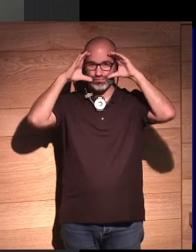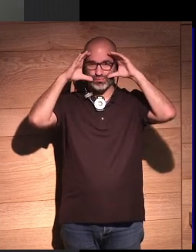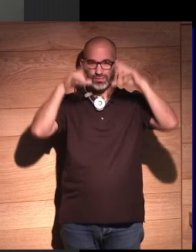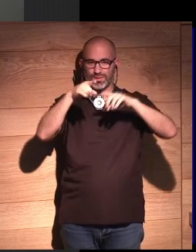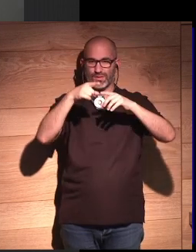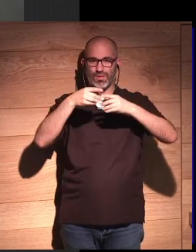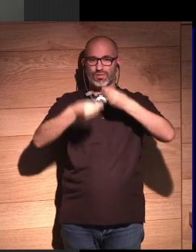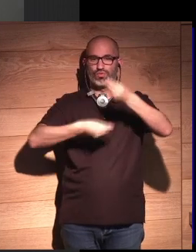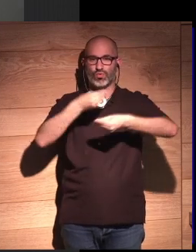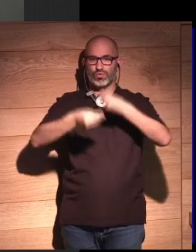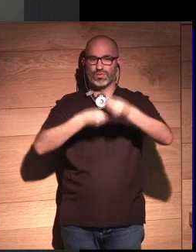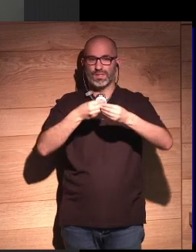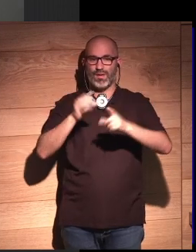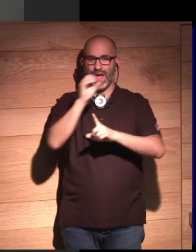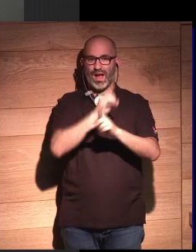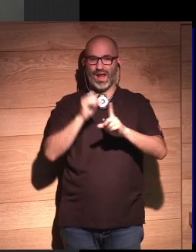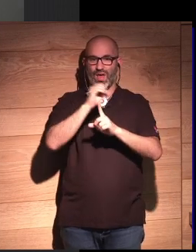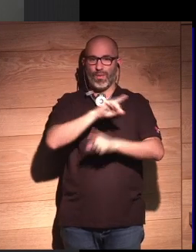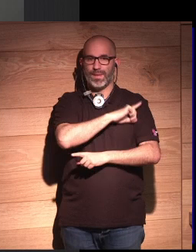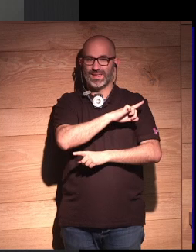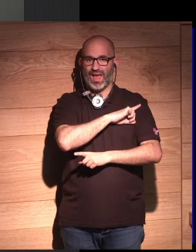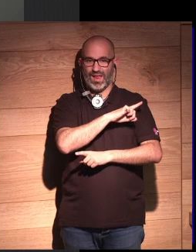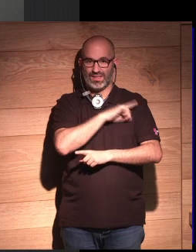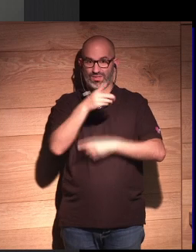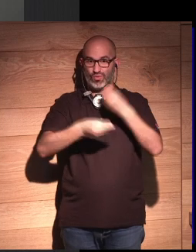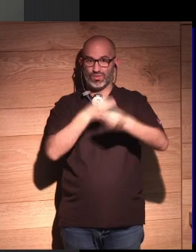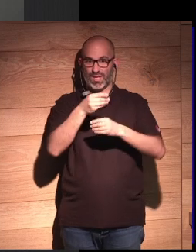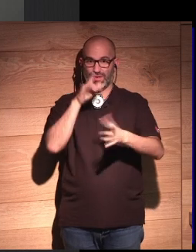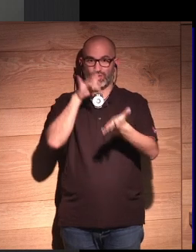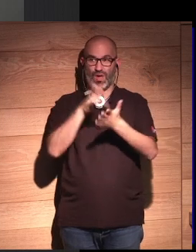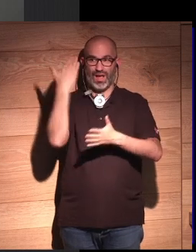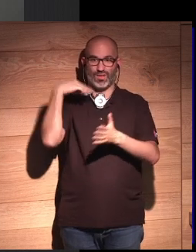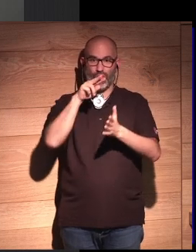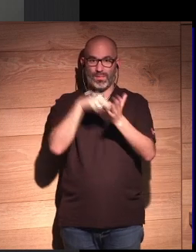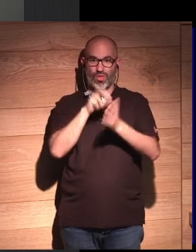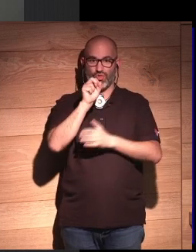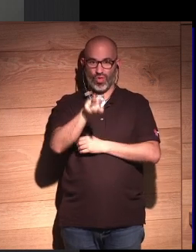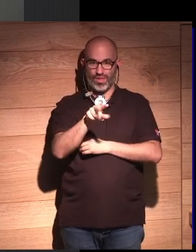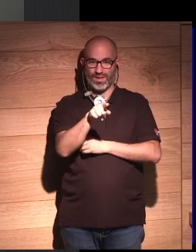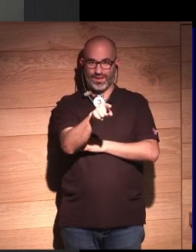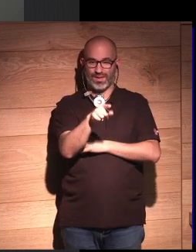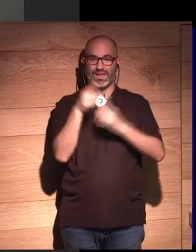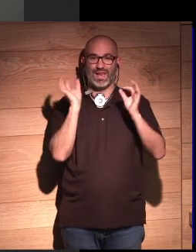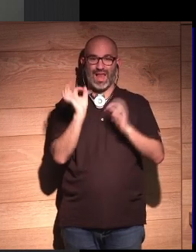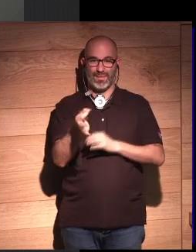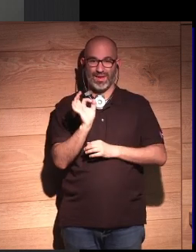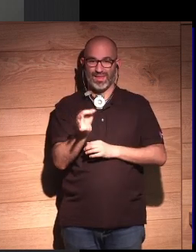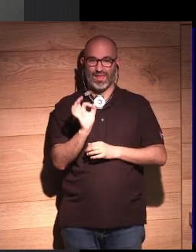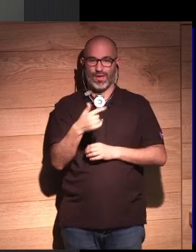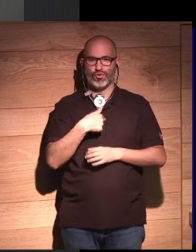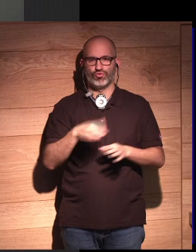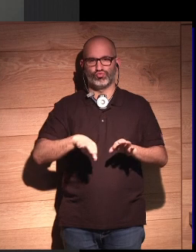her 17-year-old intern, Palmer Luckey at the time, they developed this